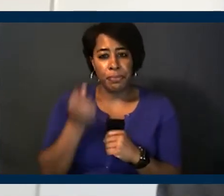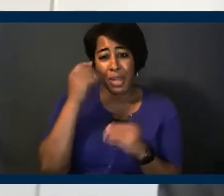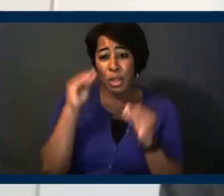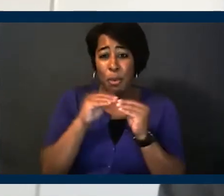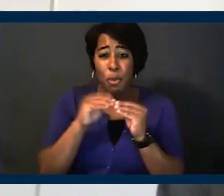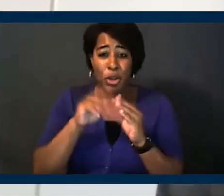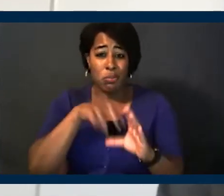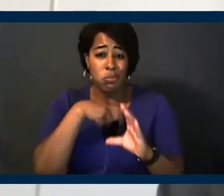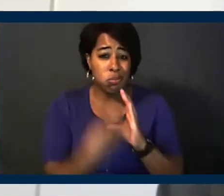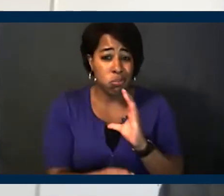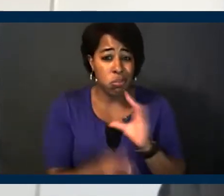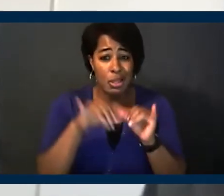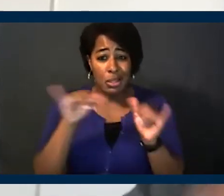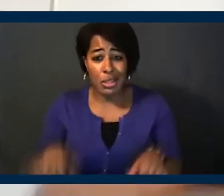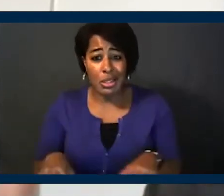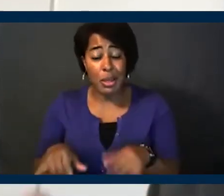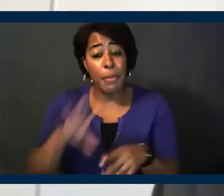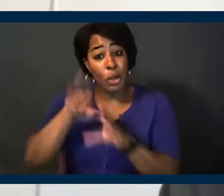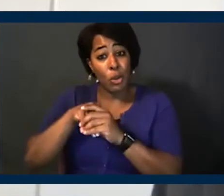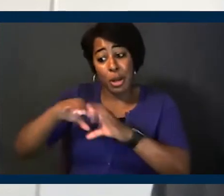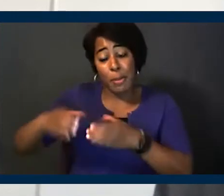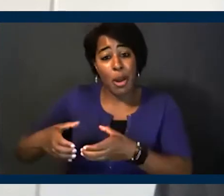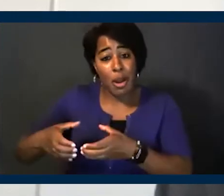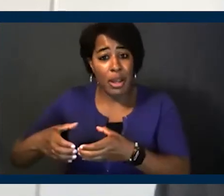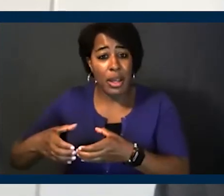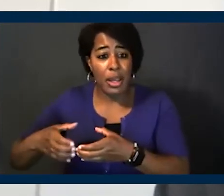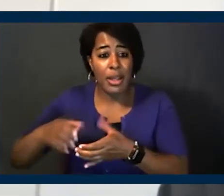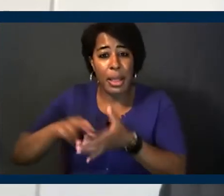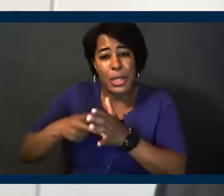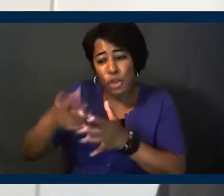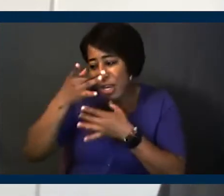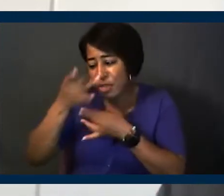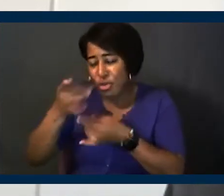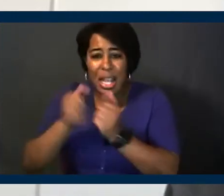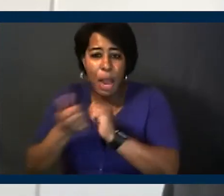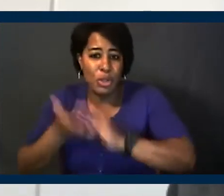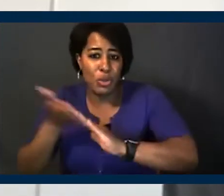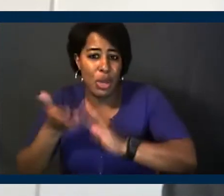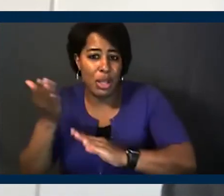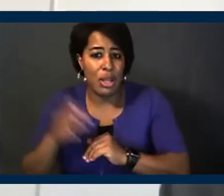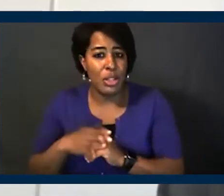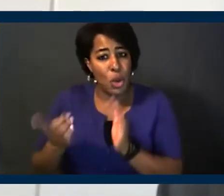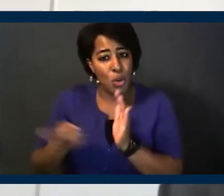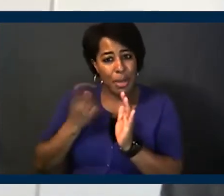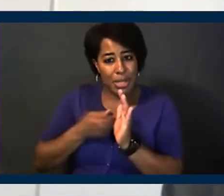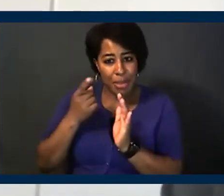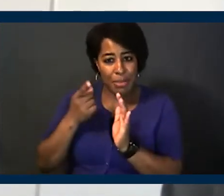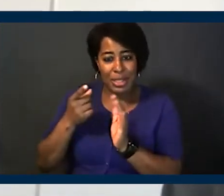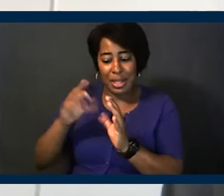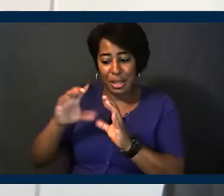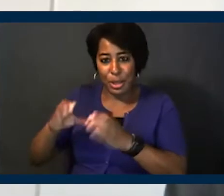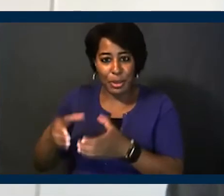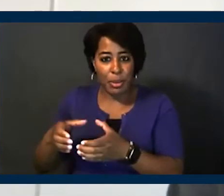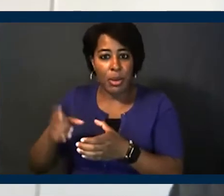party, the more you have a vested interest in the way that it all has always run, right? And so sometimes even the party needs a shakeup and a reminder to